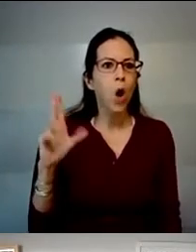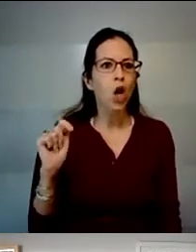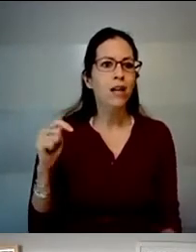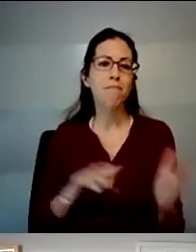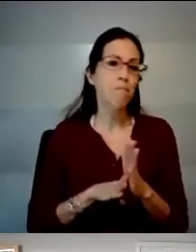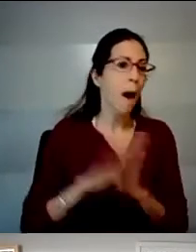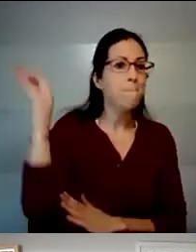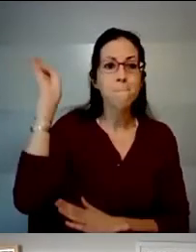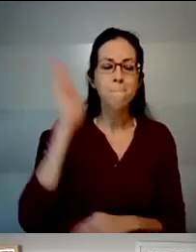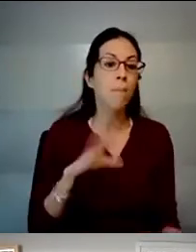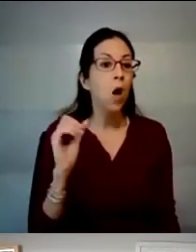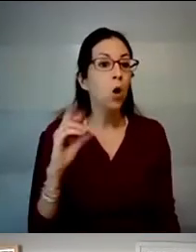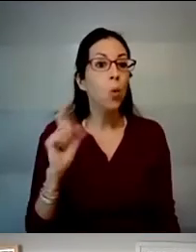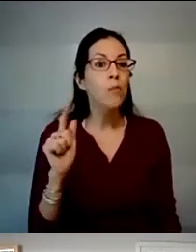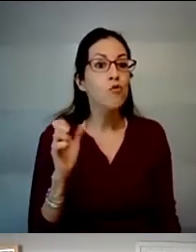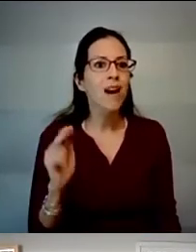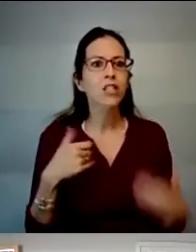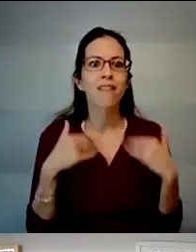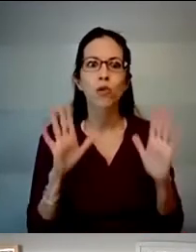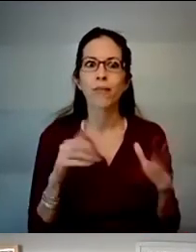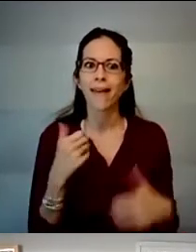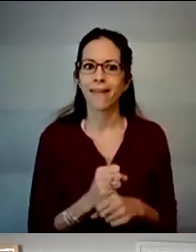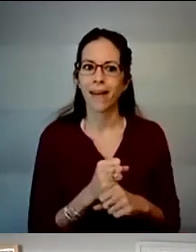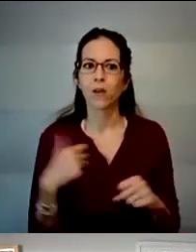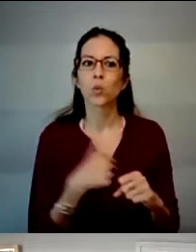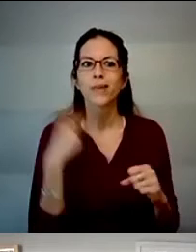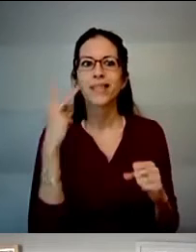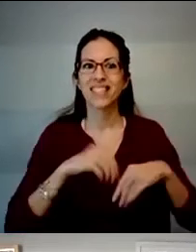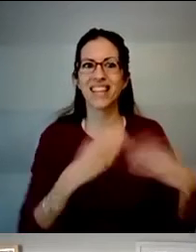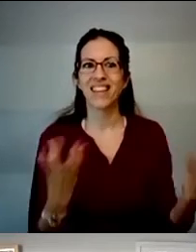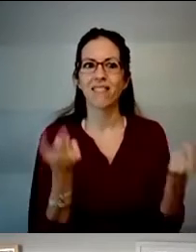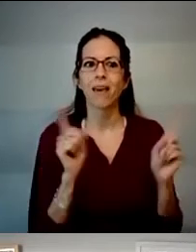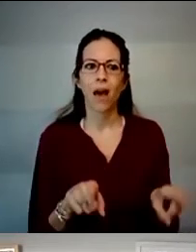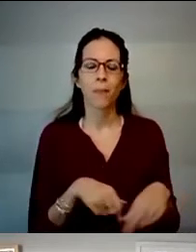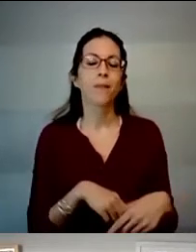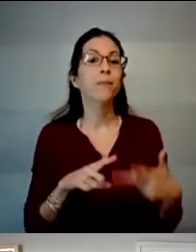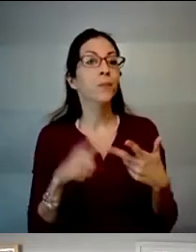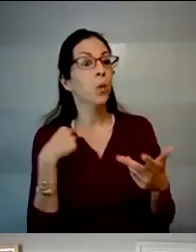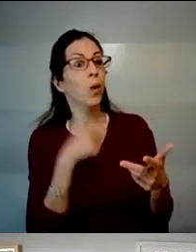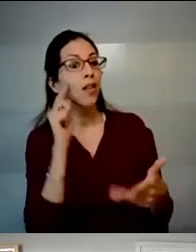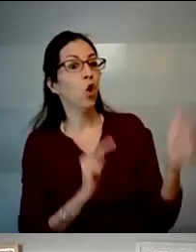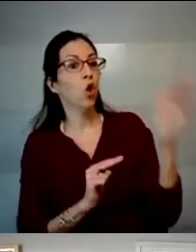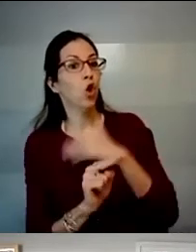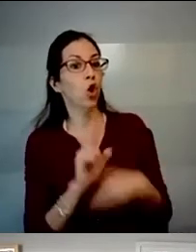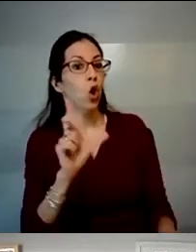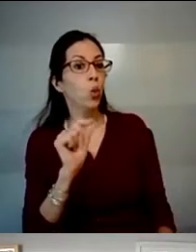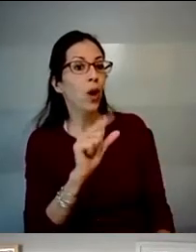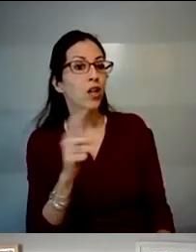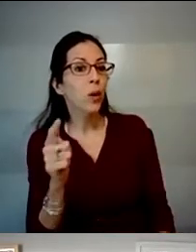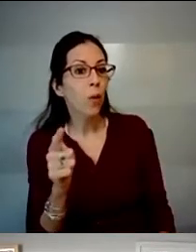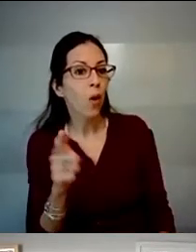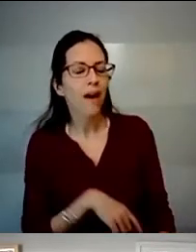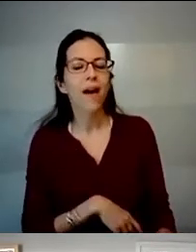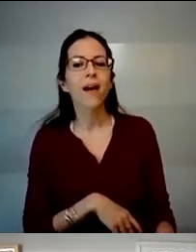corporations actually had a very good year. So you saw the giving going there. When we're looking ahead to 2021, what